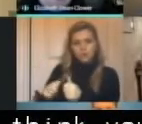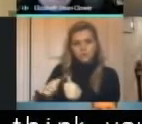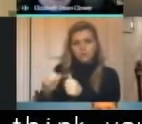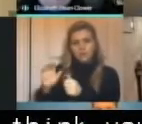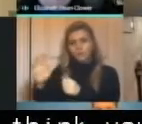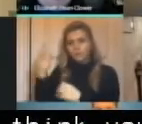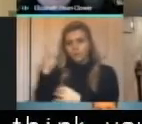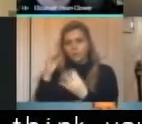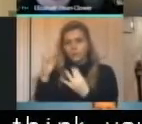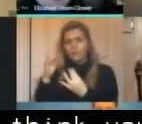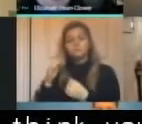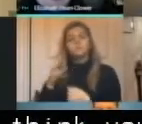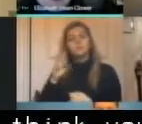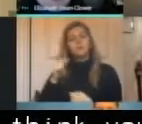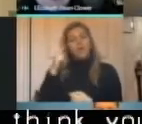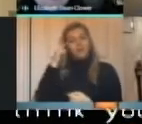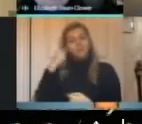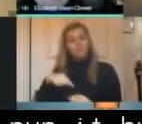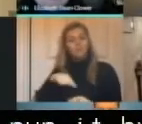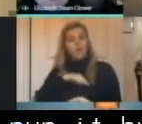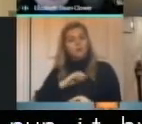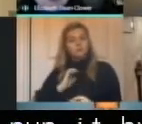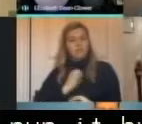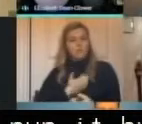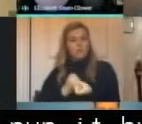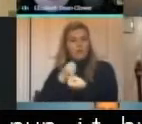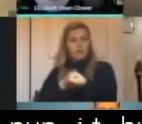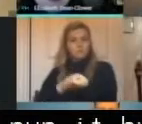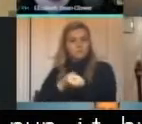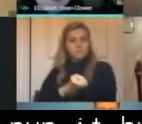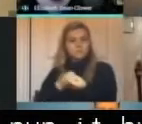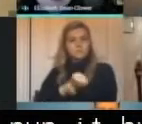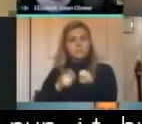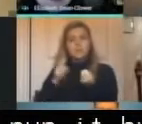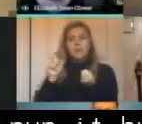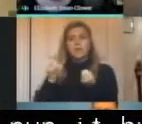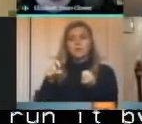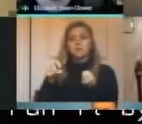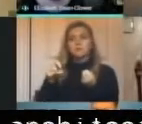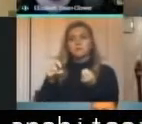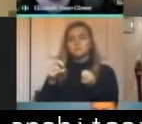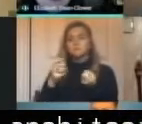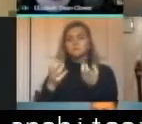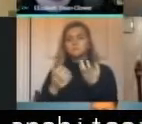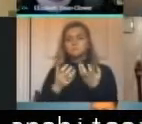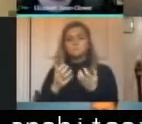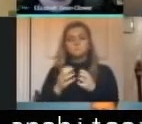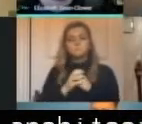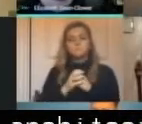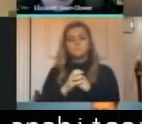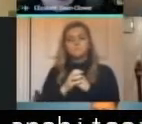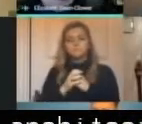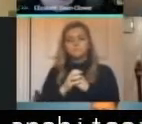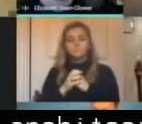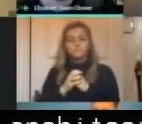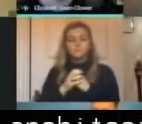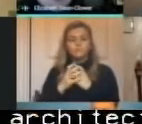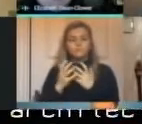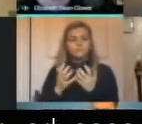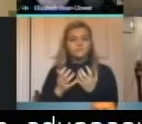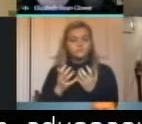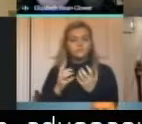helpful. Yes, and I did work with the library a month or so ago. They have